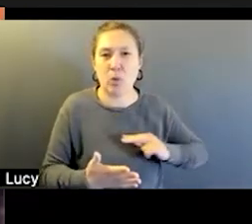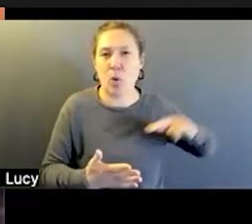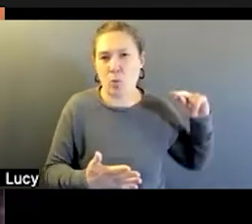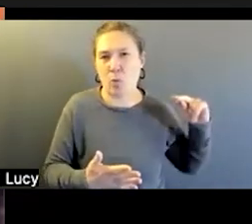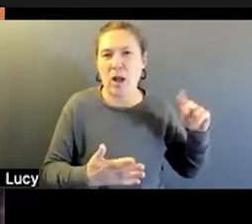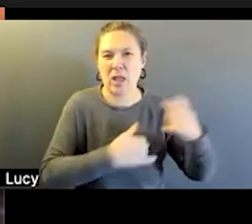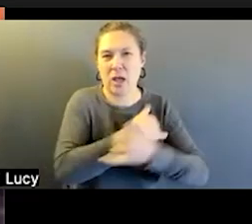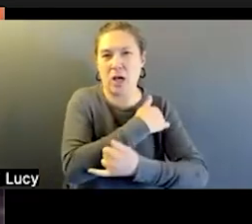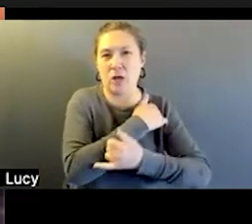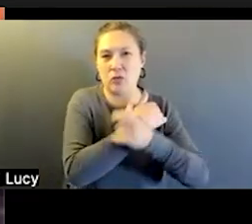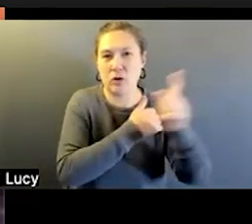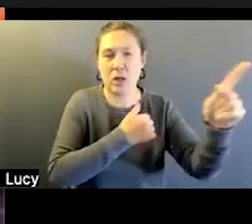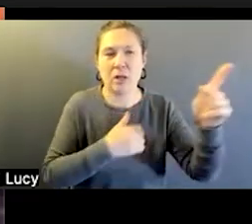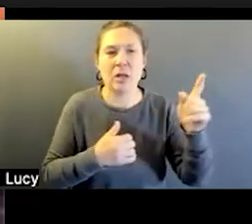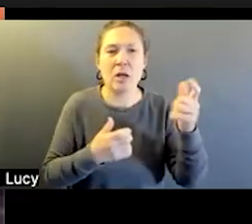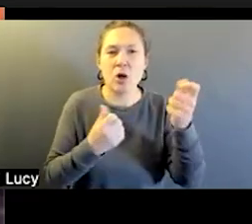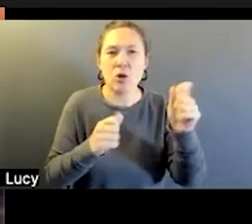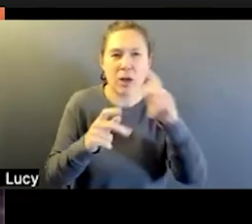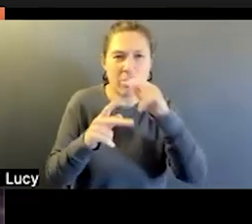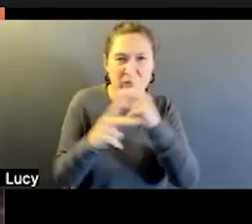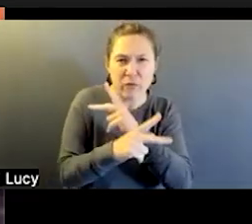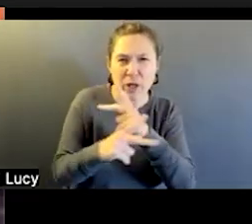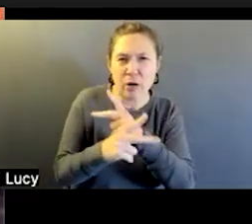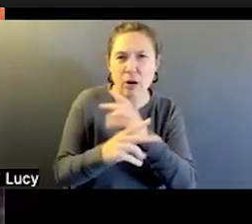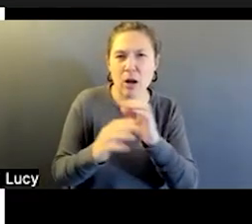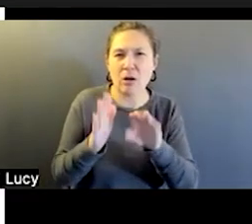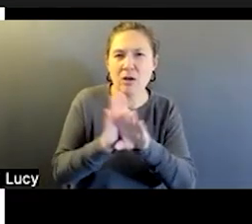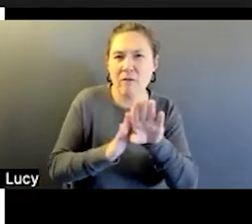schedule the external